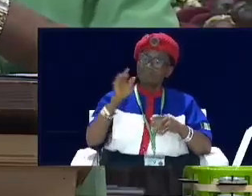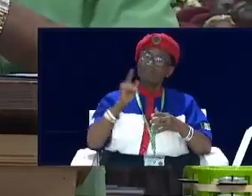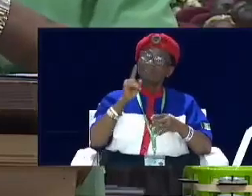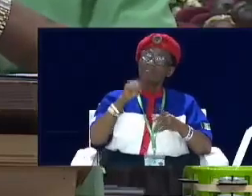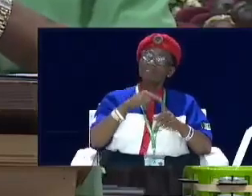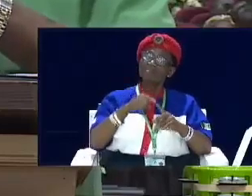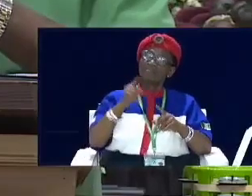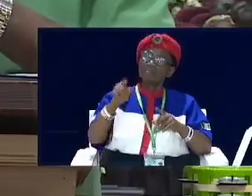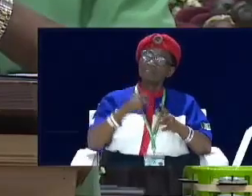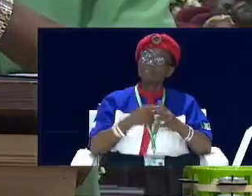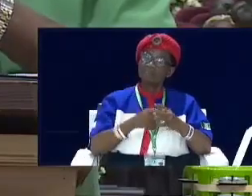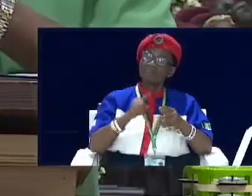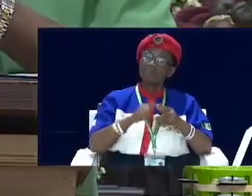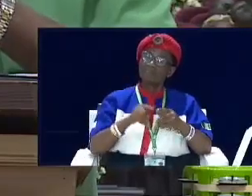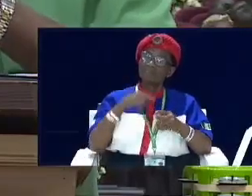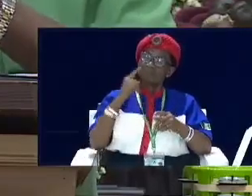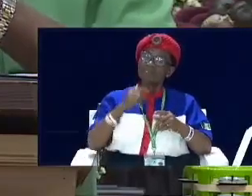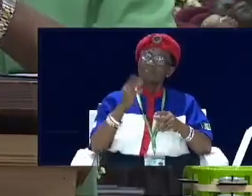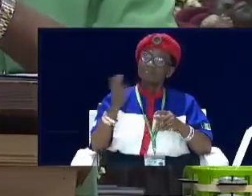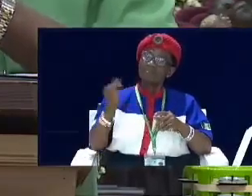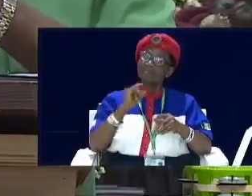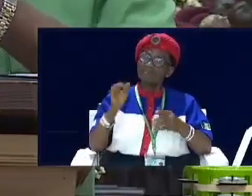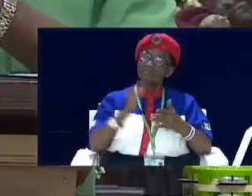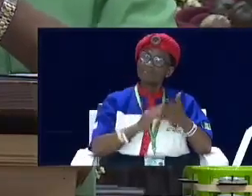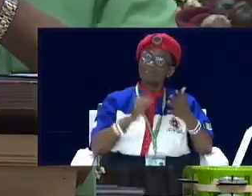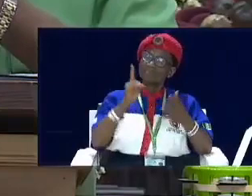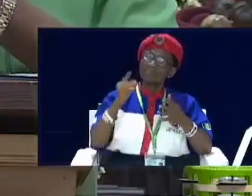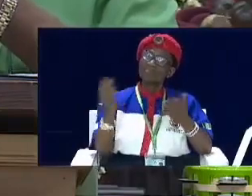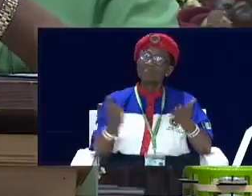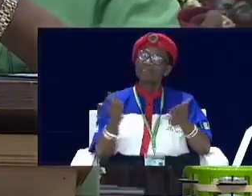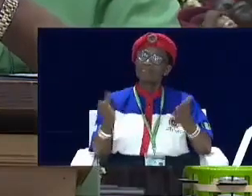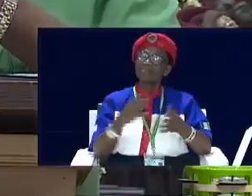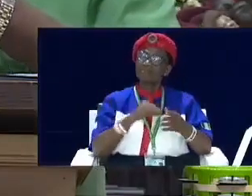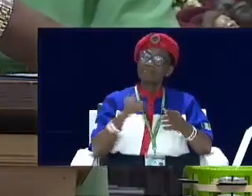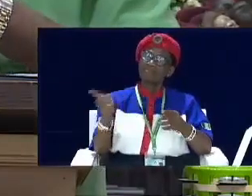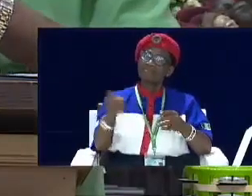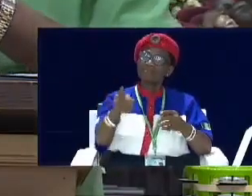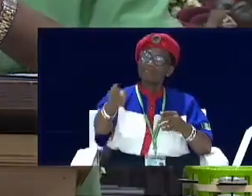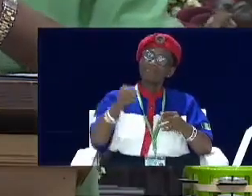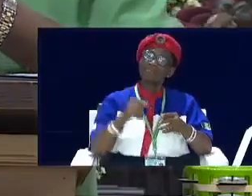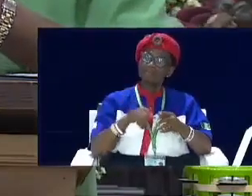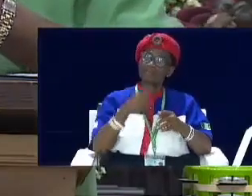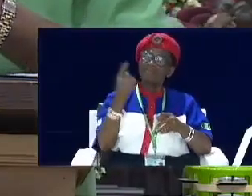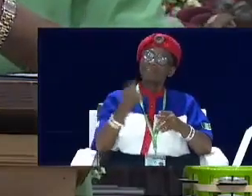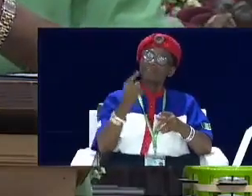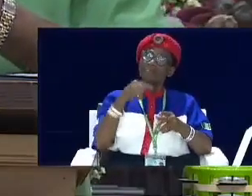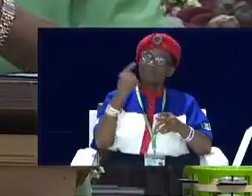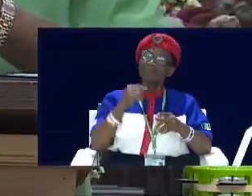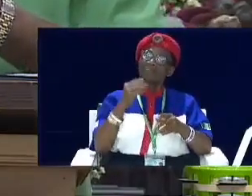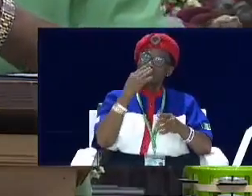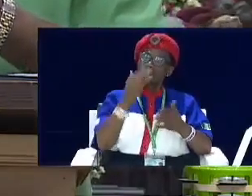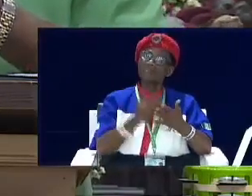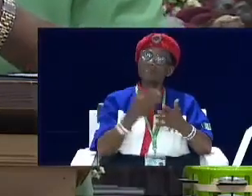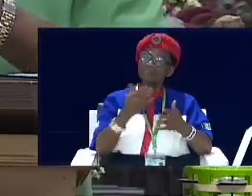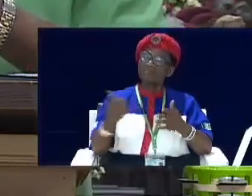here. Ni ngba to ba bere si ni so pe enikan be ni. And you are always saying good things. Ngbongo daada lo si ma nri so si